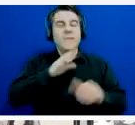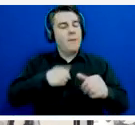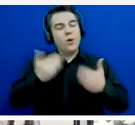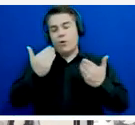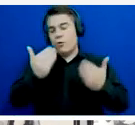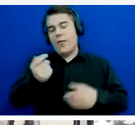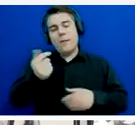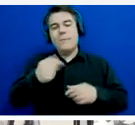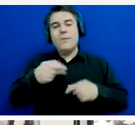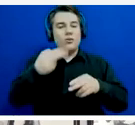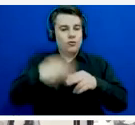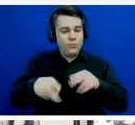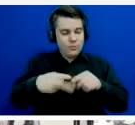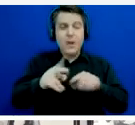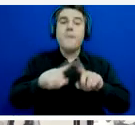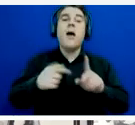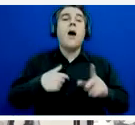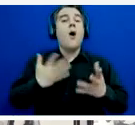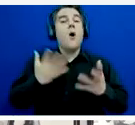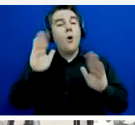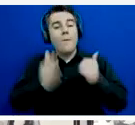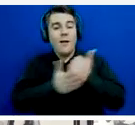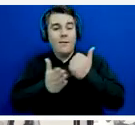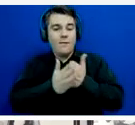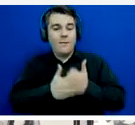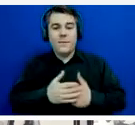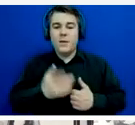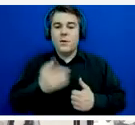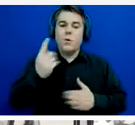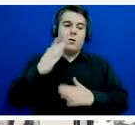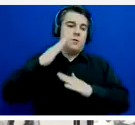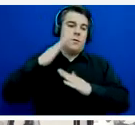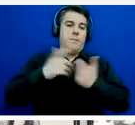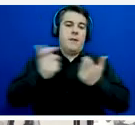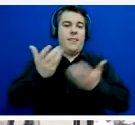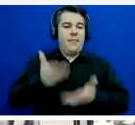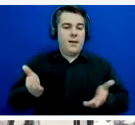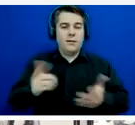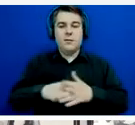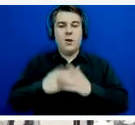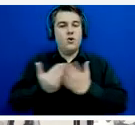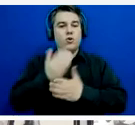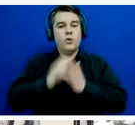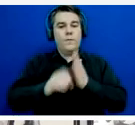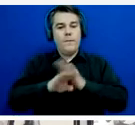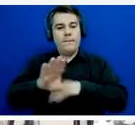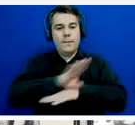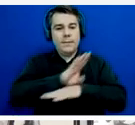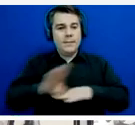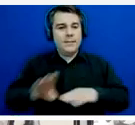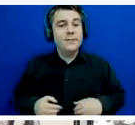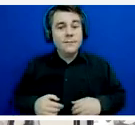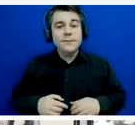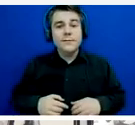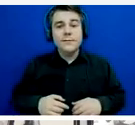little bit short, but I hope this is helpful. The biggest thing about starting a new chapter in your business is